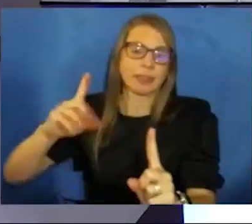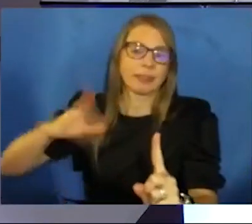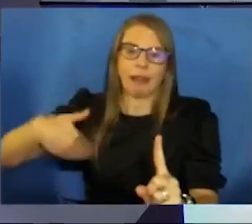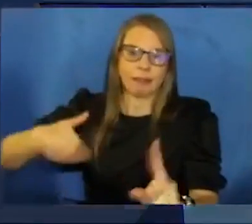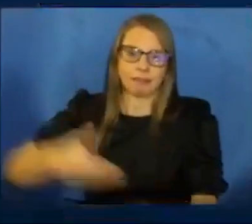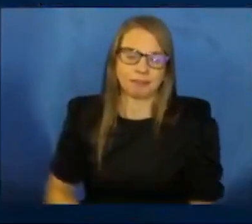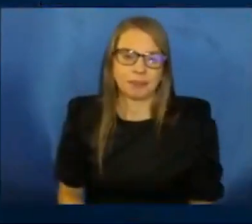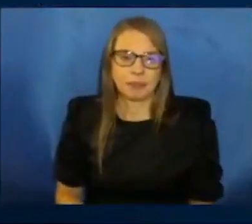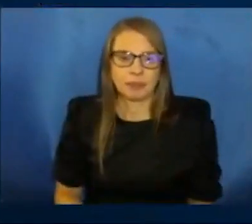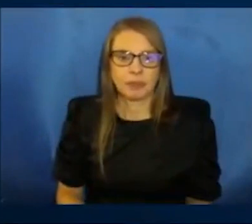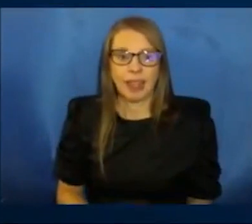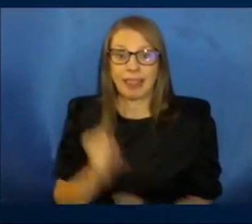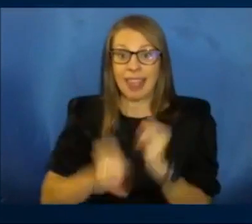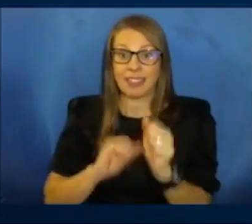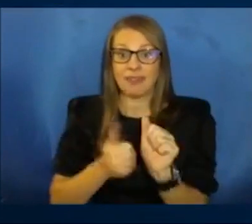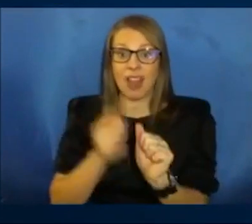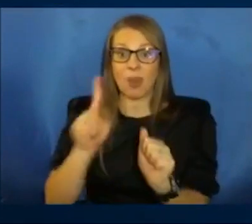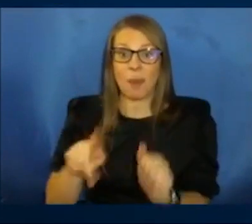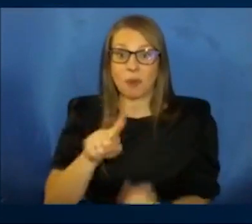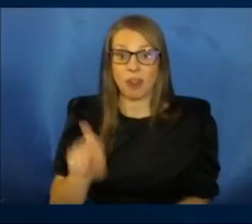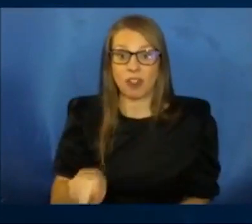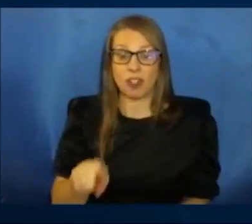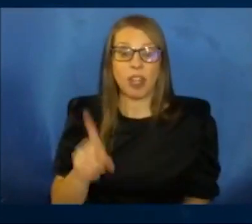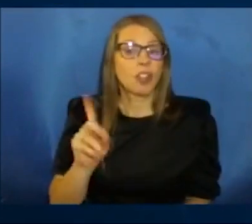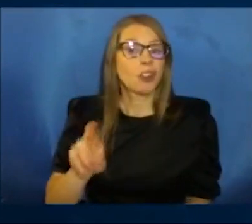that's more in the background, but that